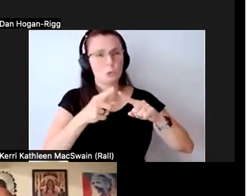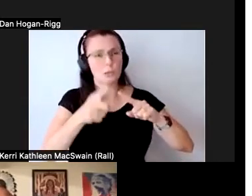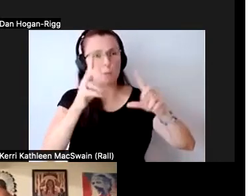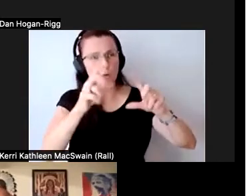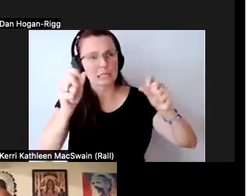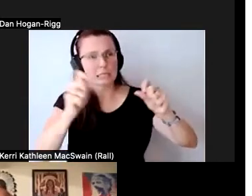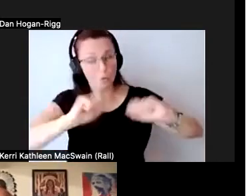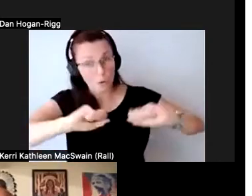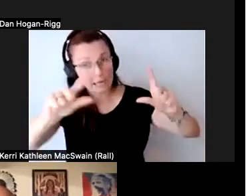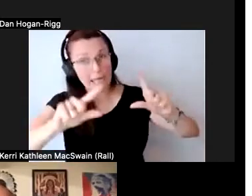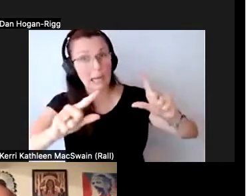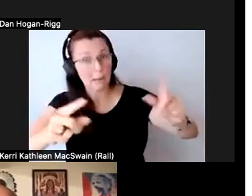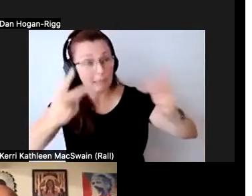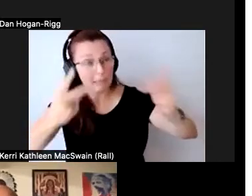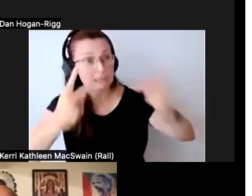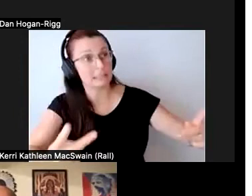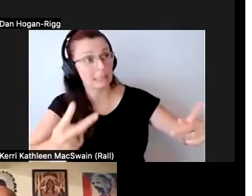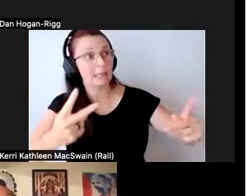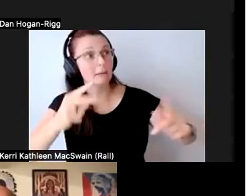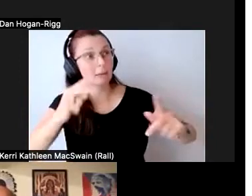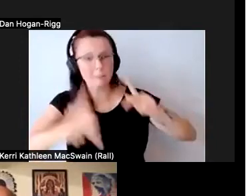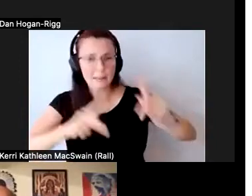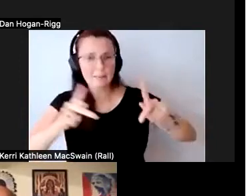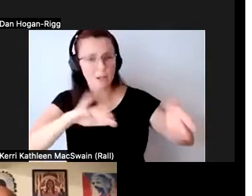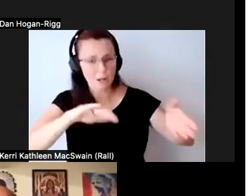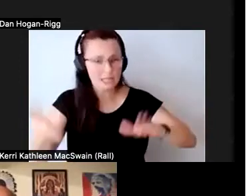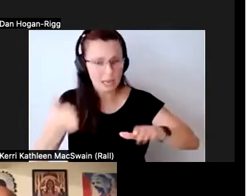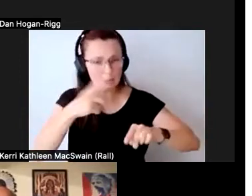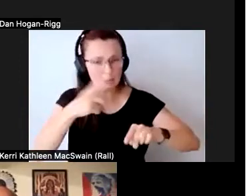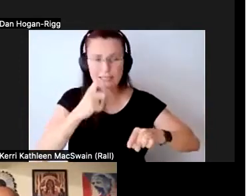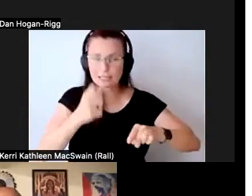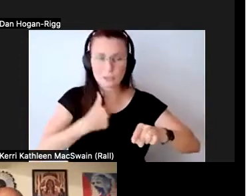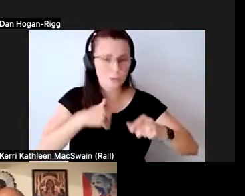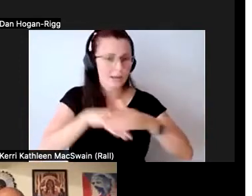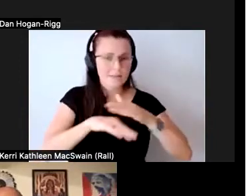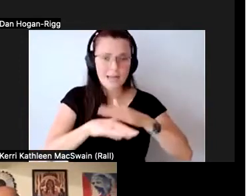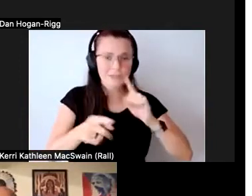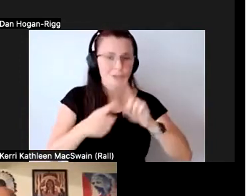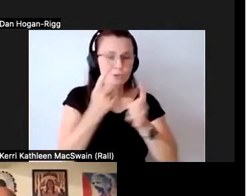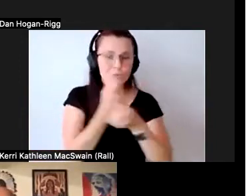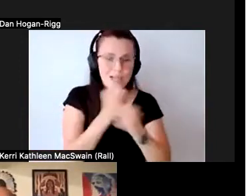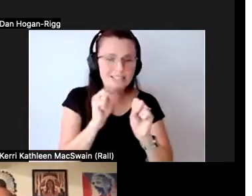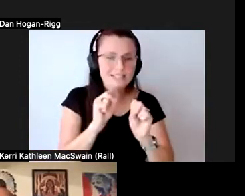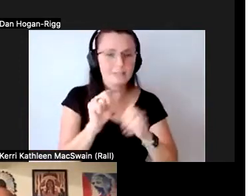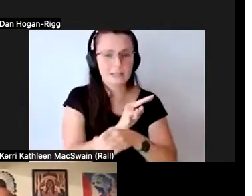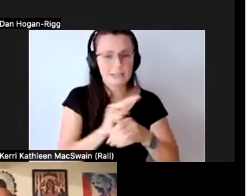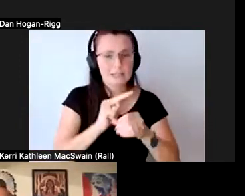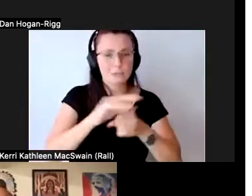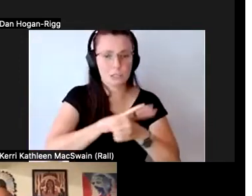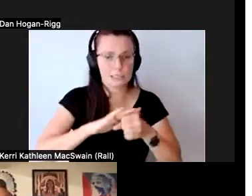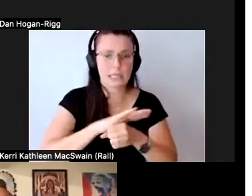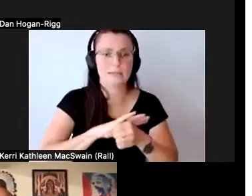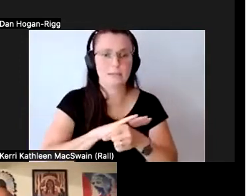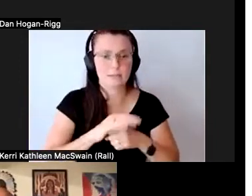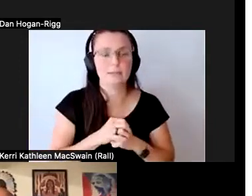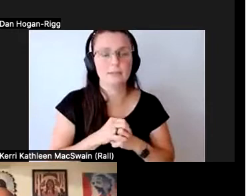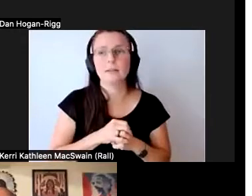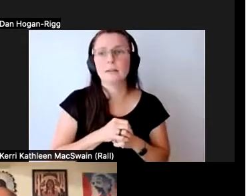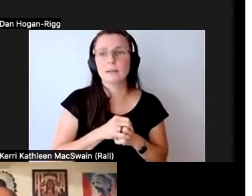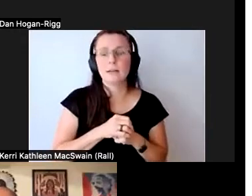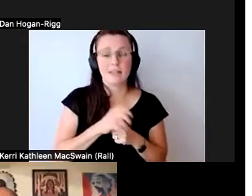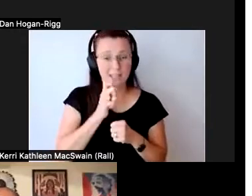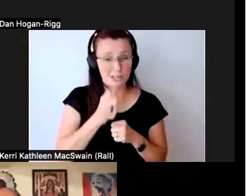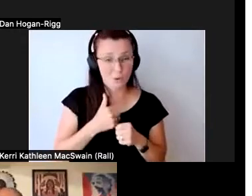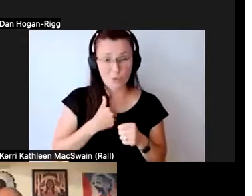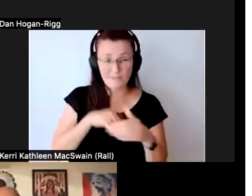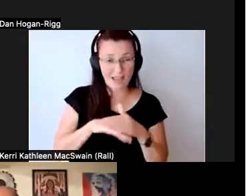specifically because they don't have access to safe consumption site. They don't have access to a place where people care about them and